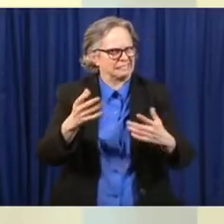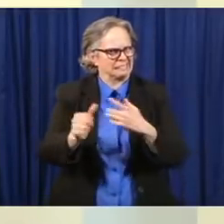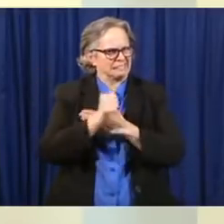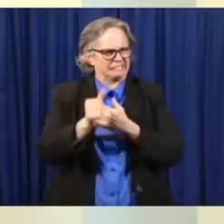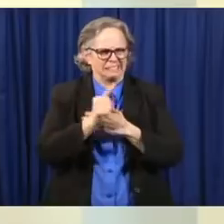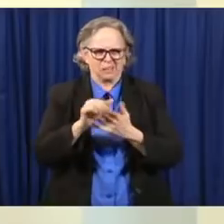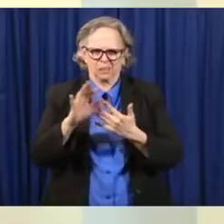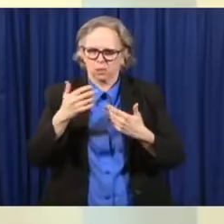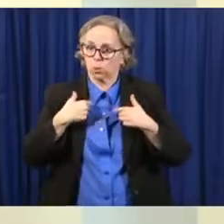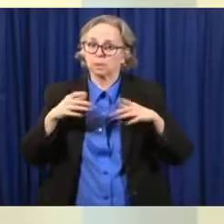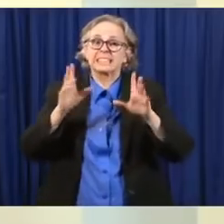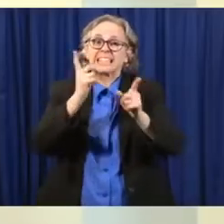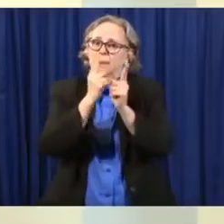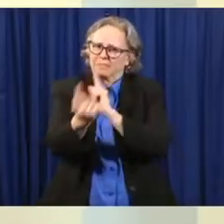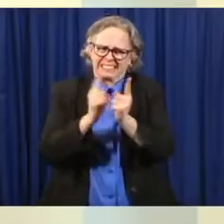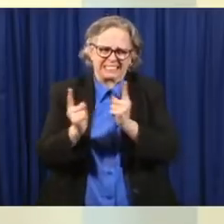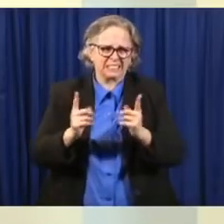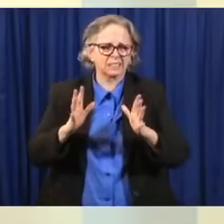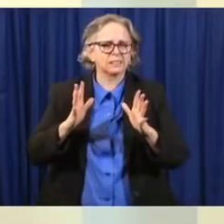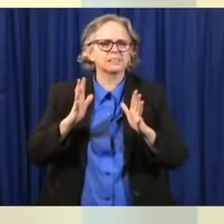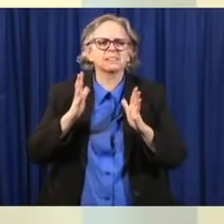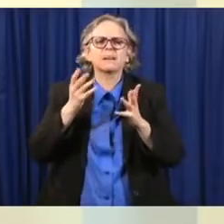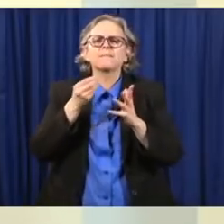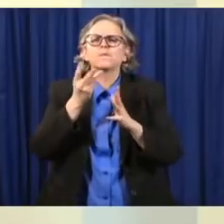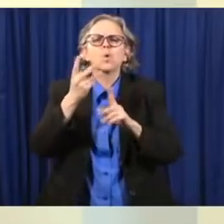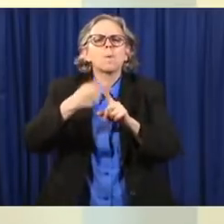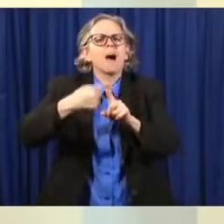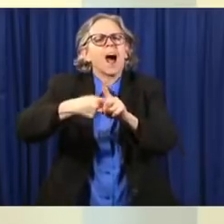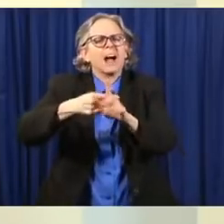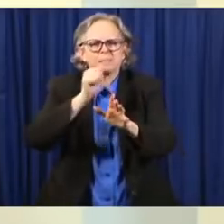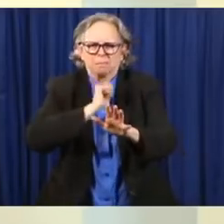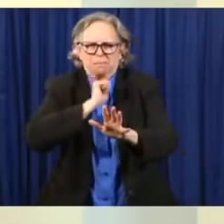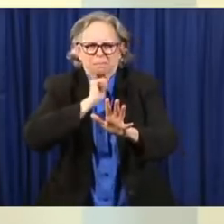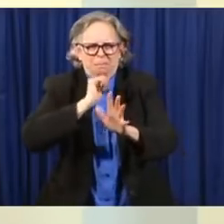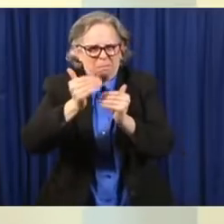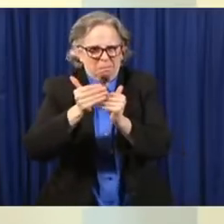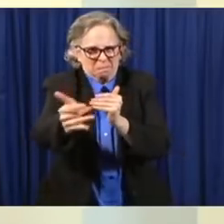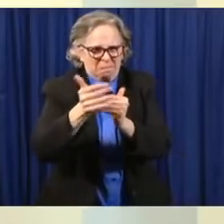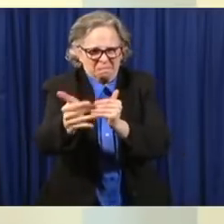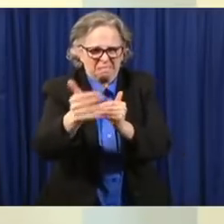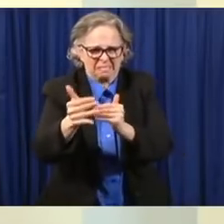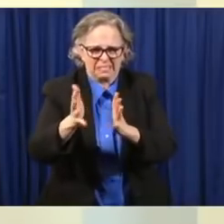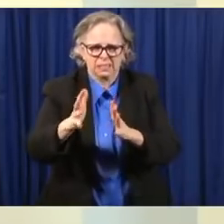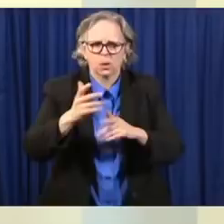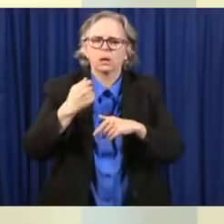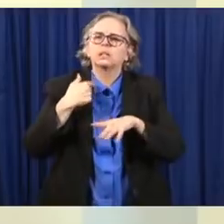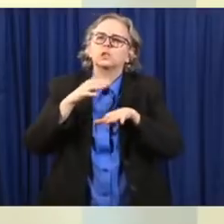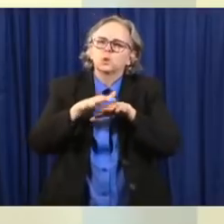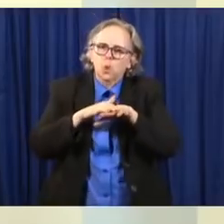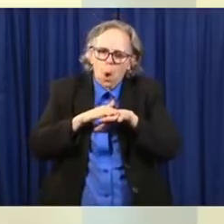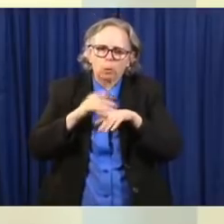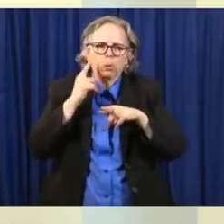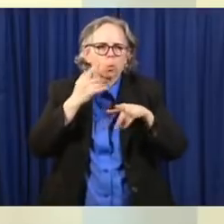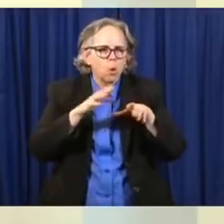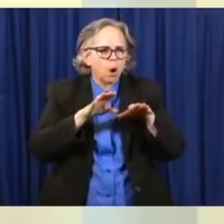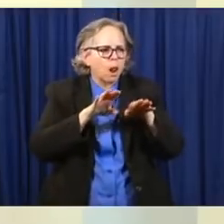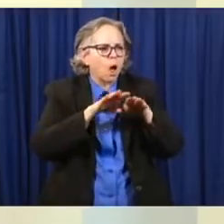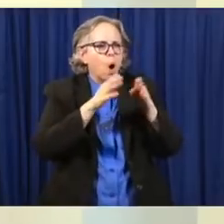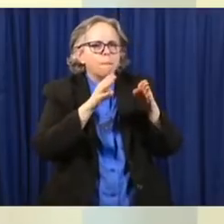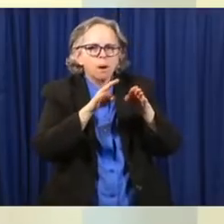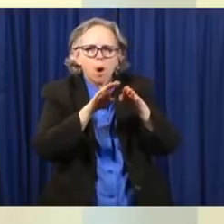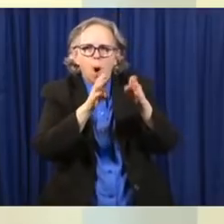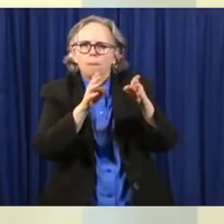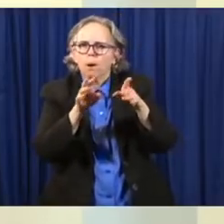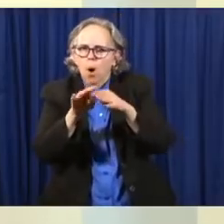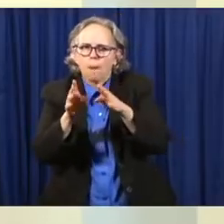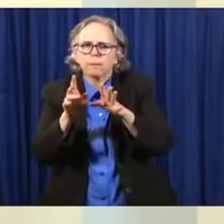foreseeable future. And then little by little, we'll try to expand that more. That's the truth of what, at least from